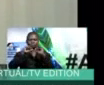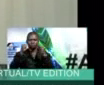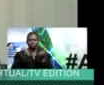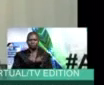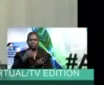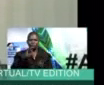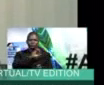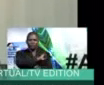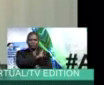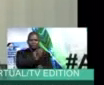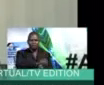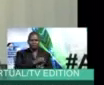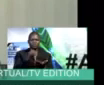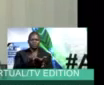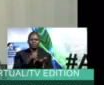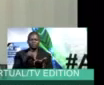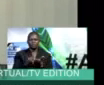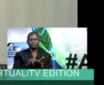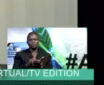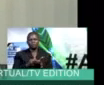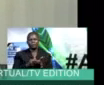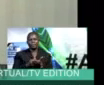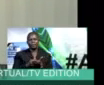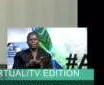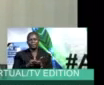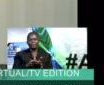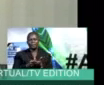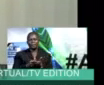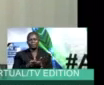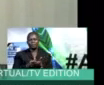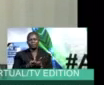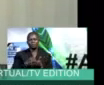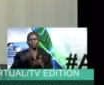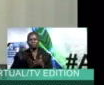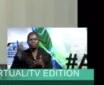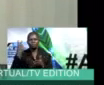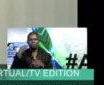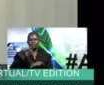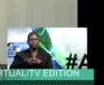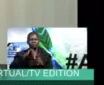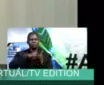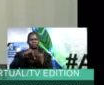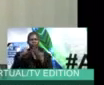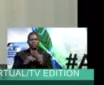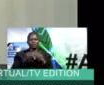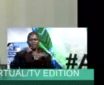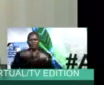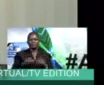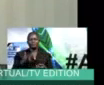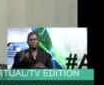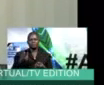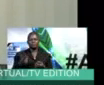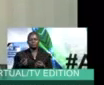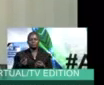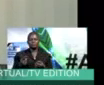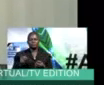Nigerian Association of Energy Economists, I think that was as recent as July, he